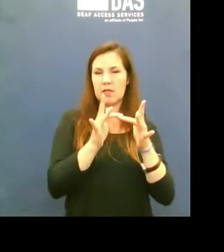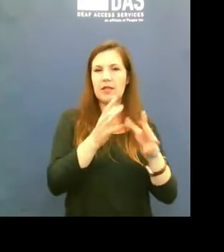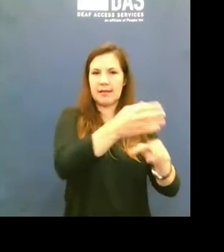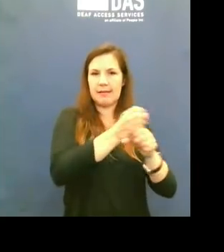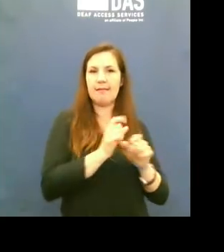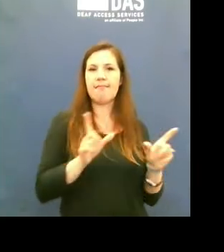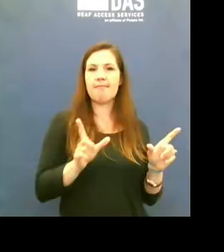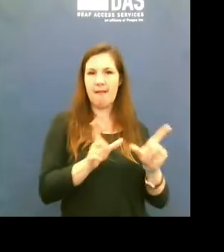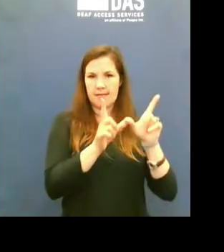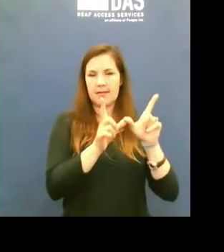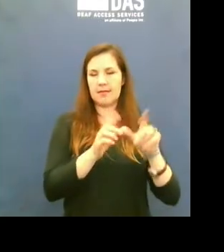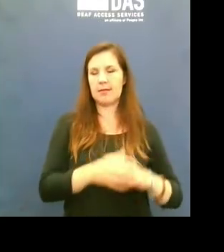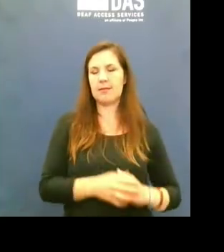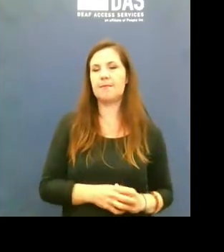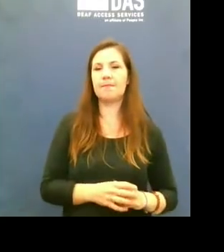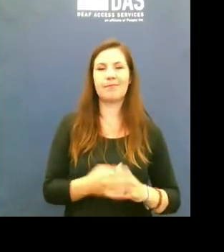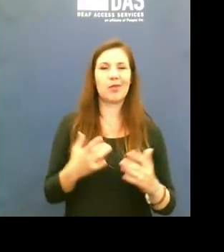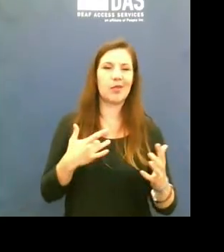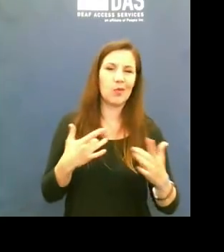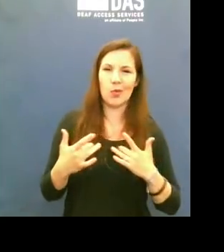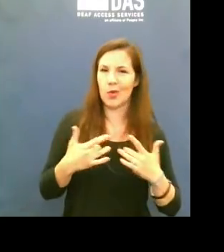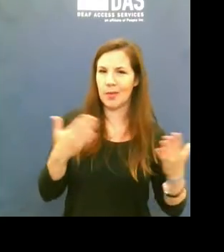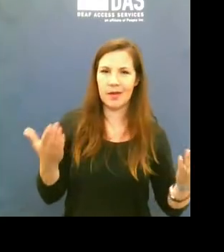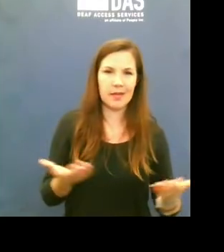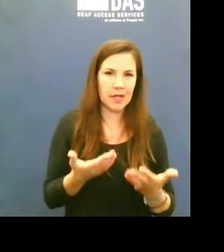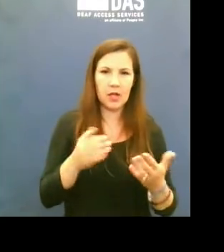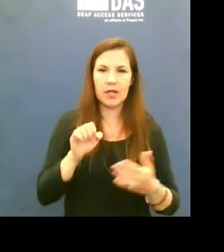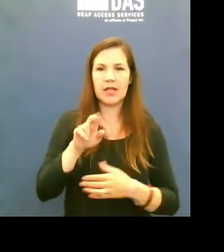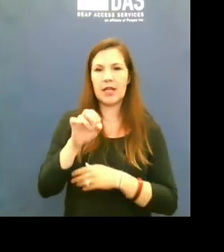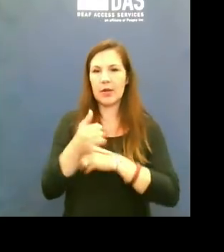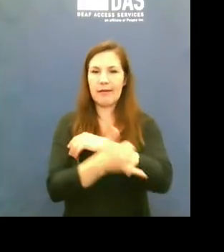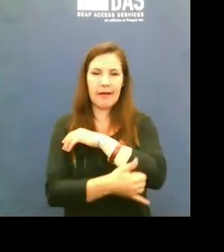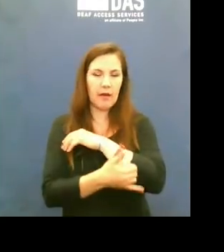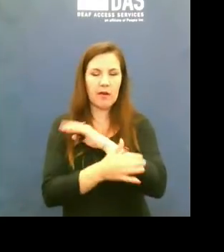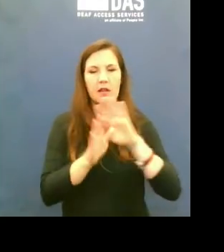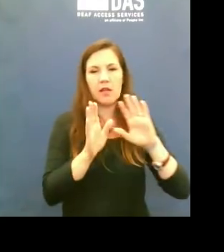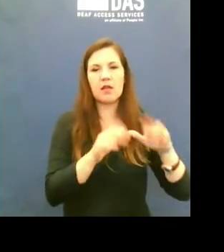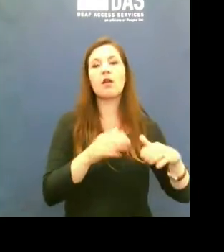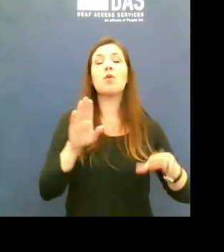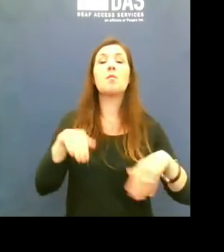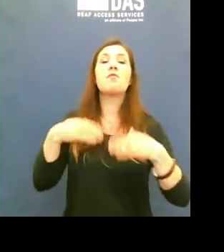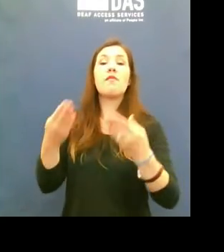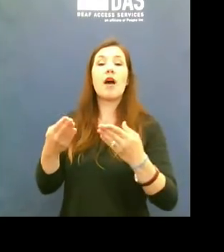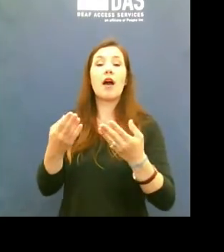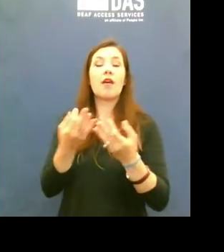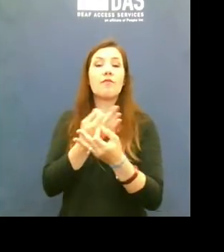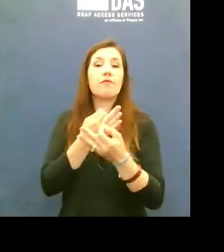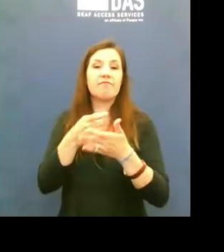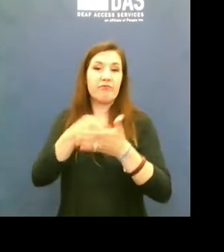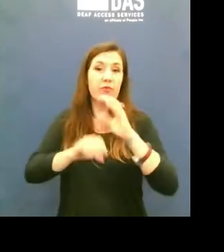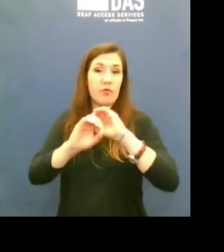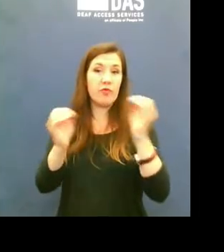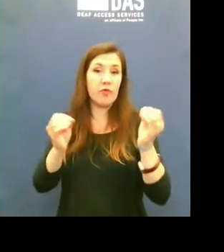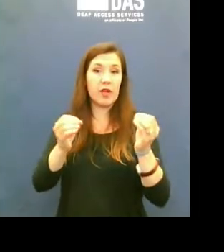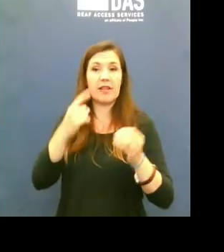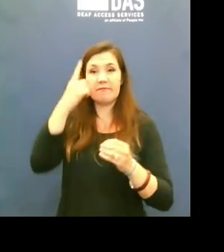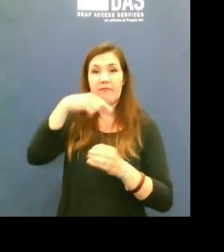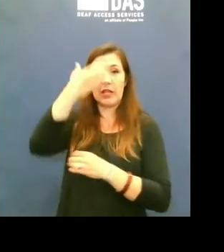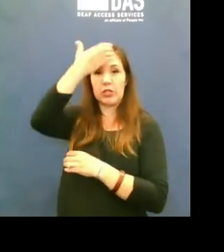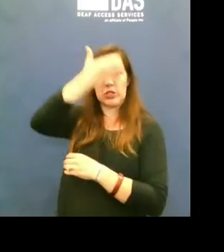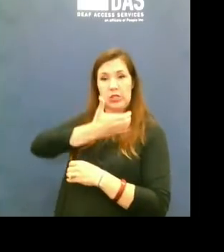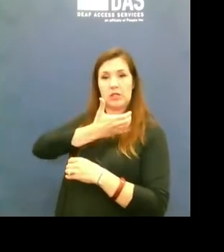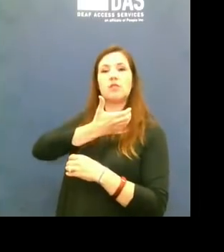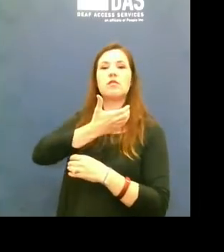license. But we don't worry about that in Erie County, but we do worry about providing free face shields, and that's what we're doing. So you have